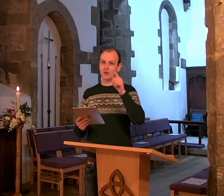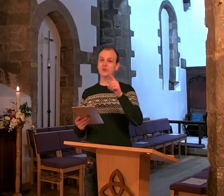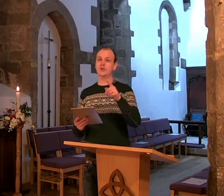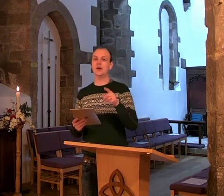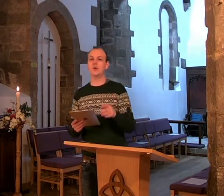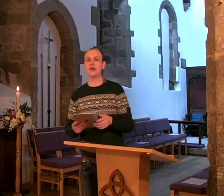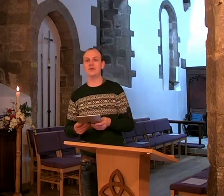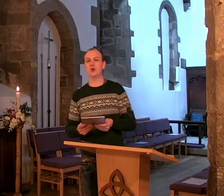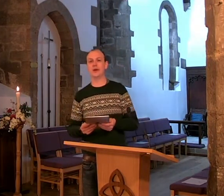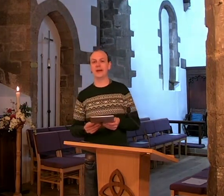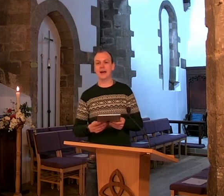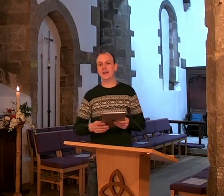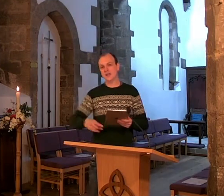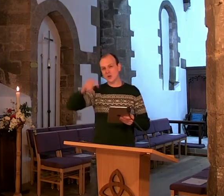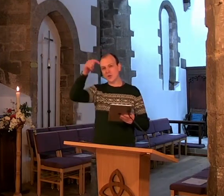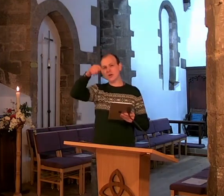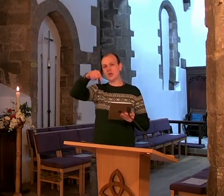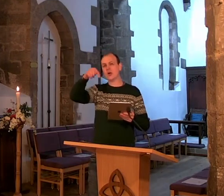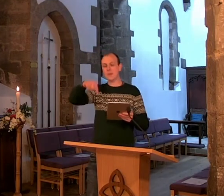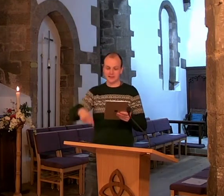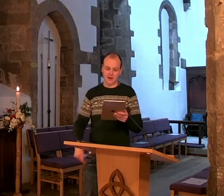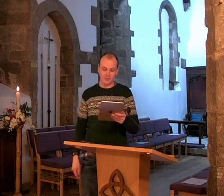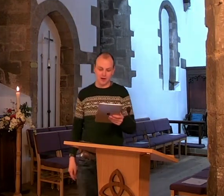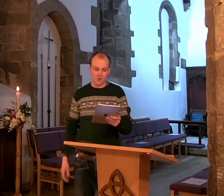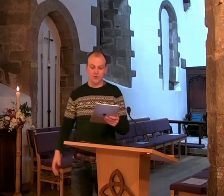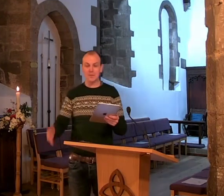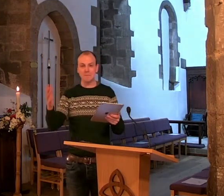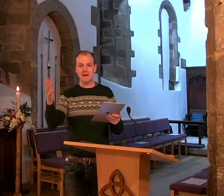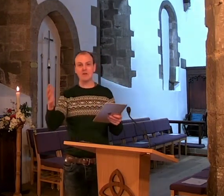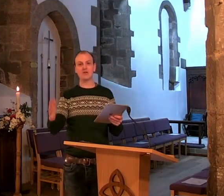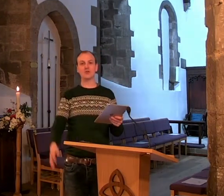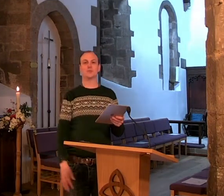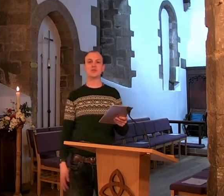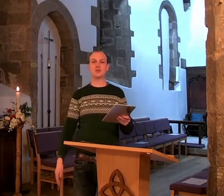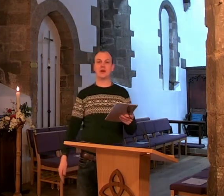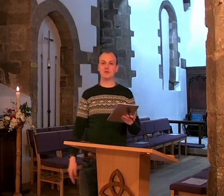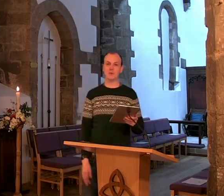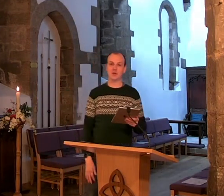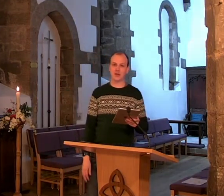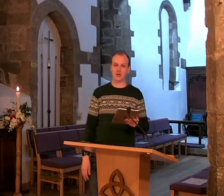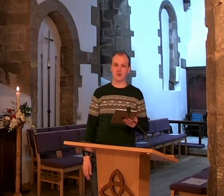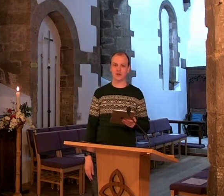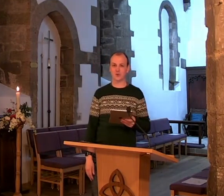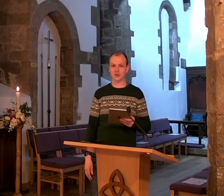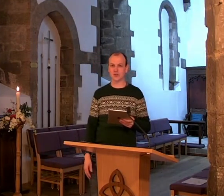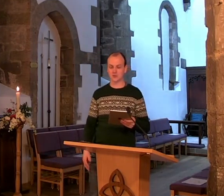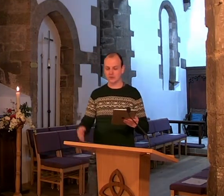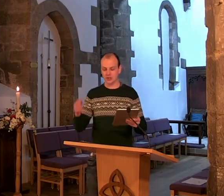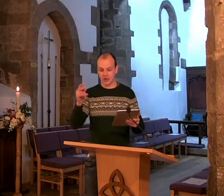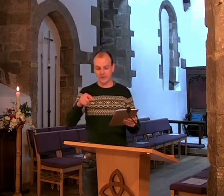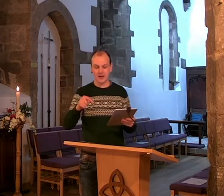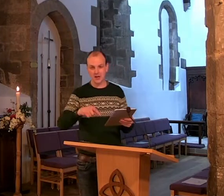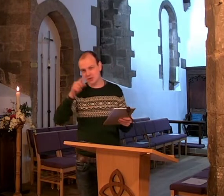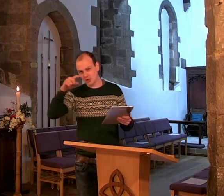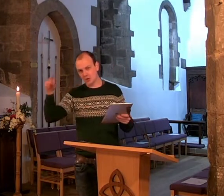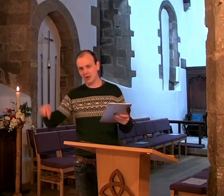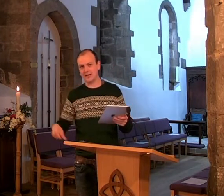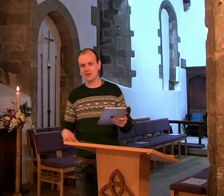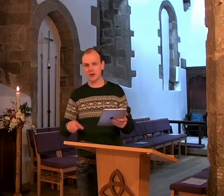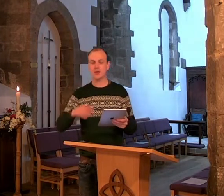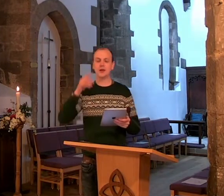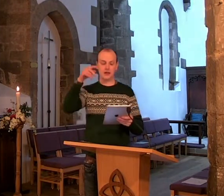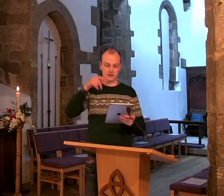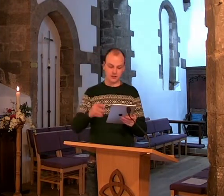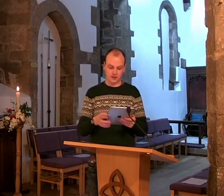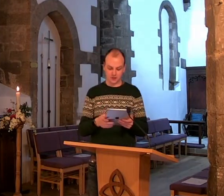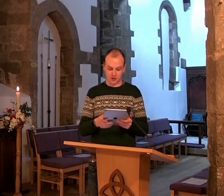would love to know if you're here. So why not comment down below with a Merry Christmas to everybody who is watching this, whether it's on the night or later